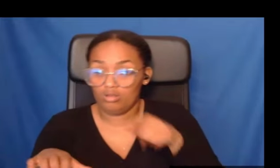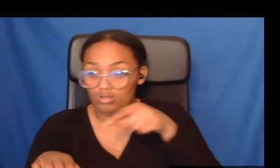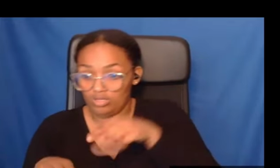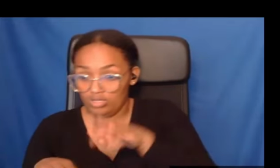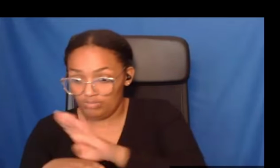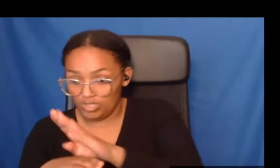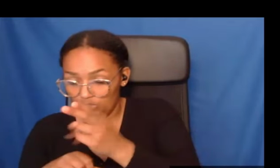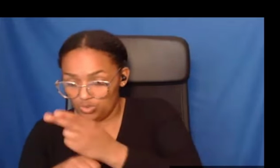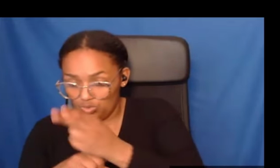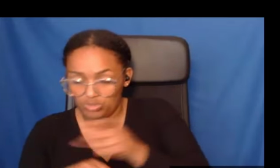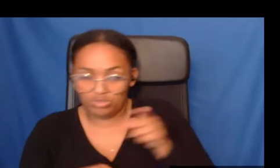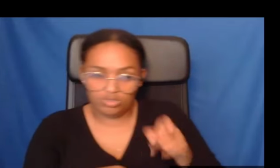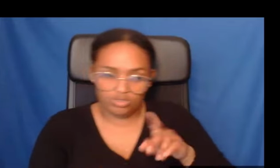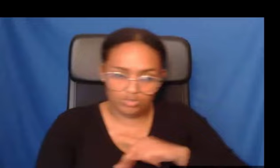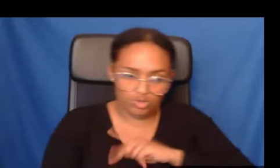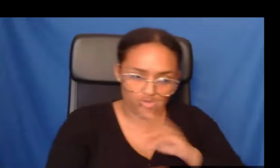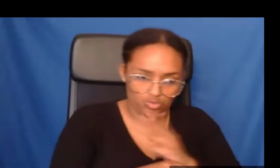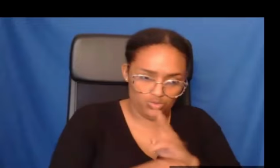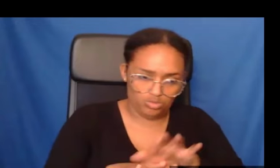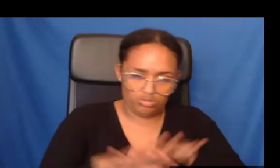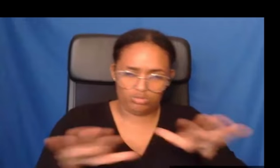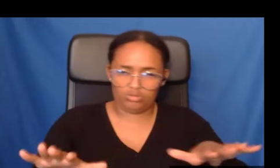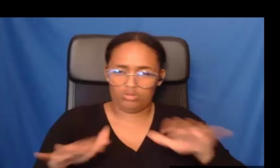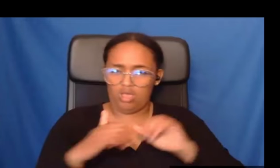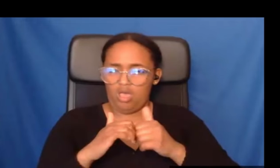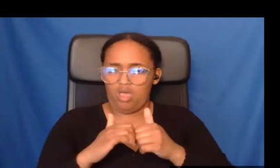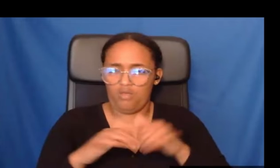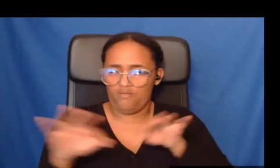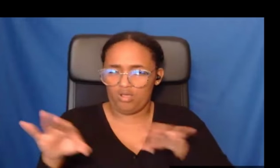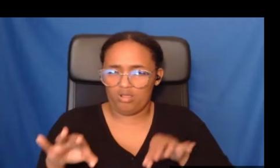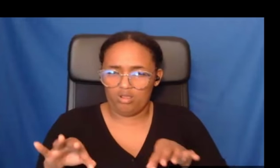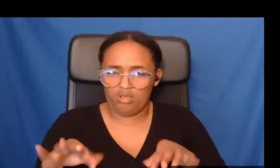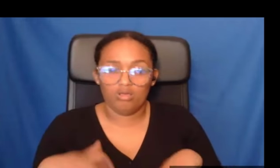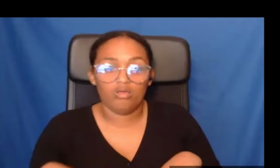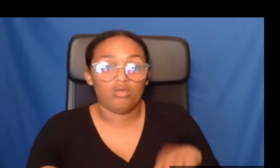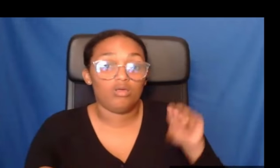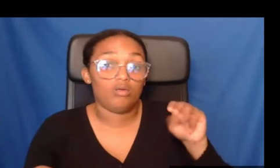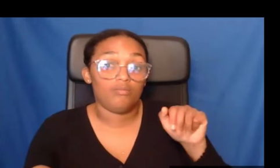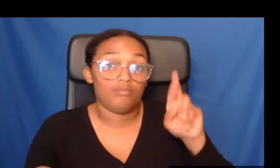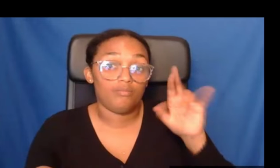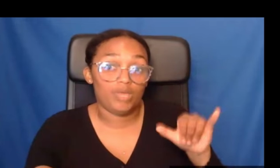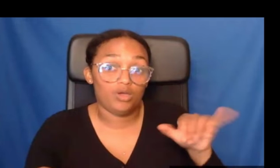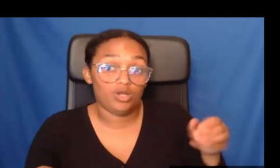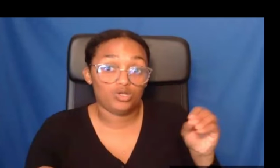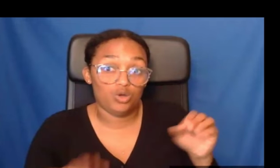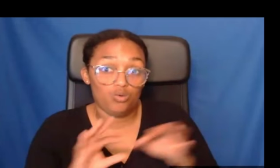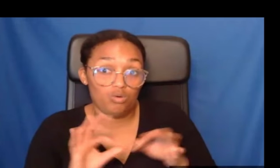Patty, you want me to take that one? Yeah, thank you. Okay.